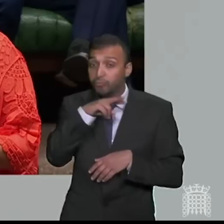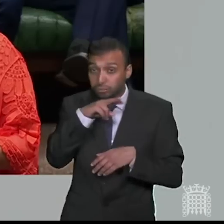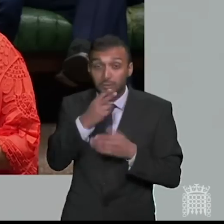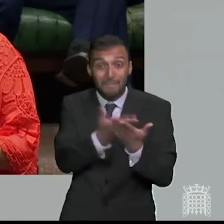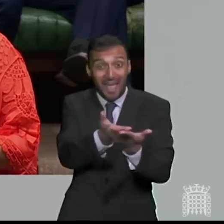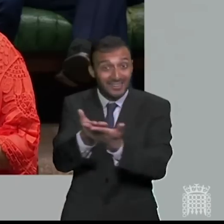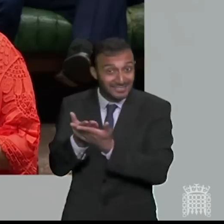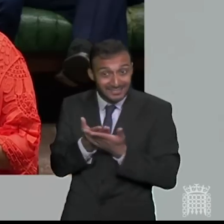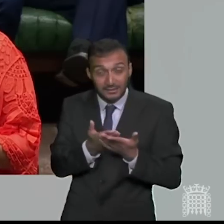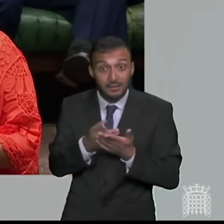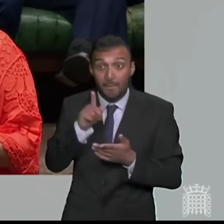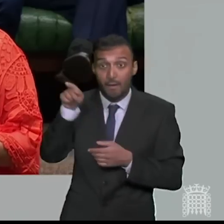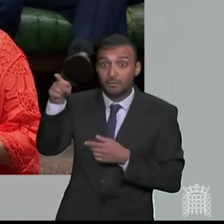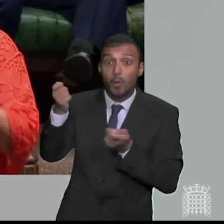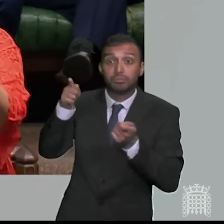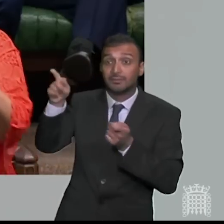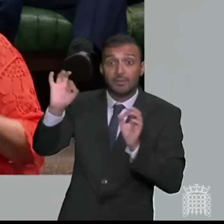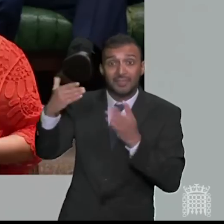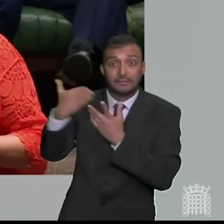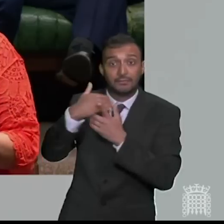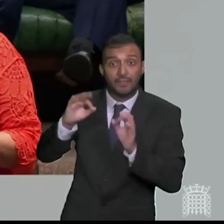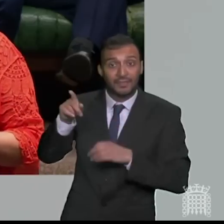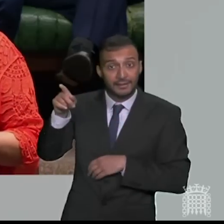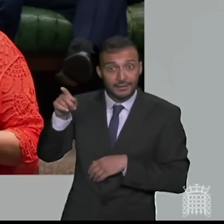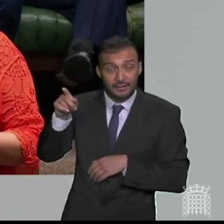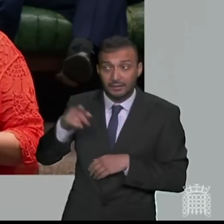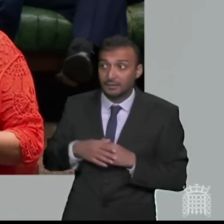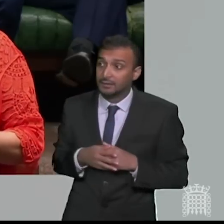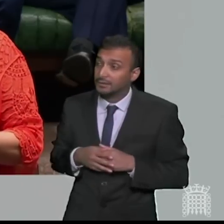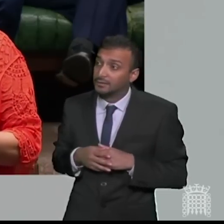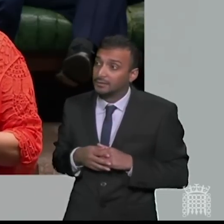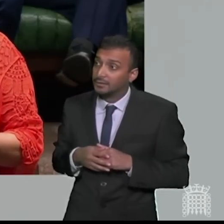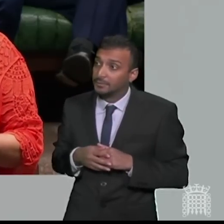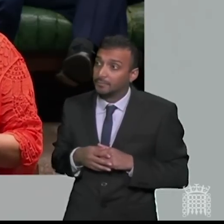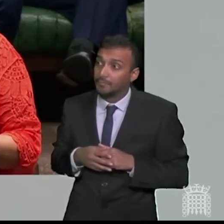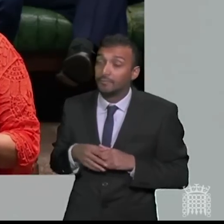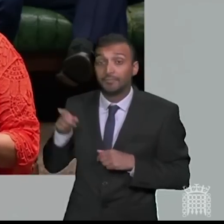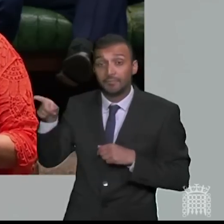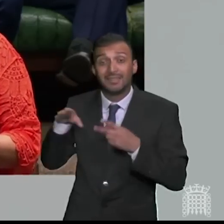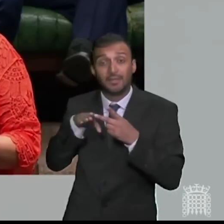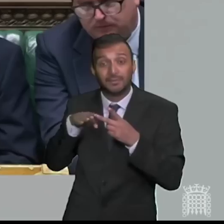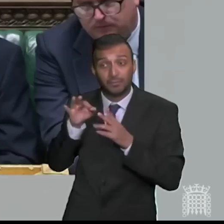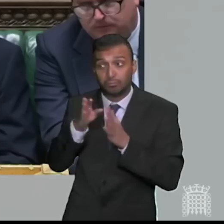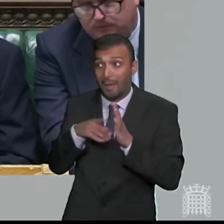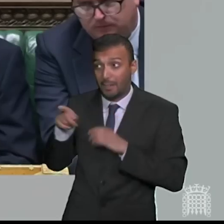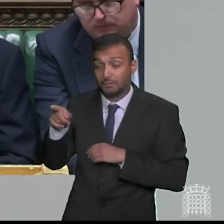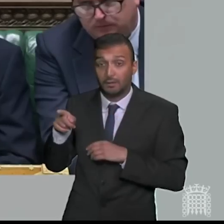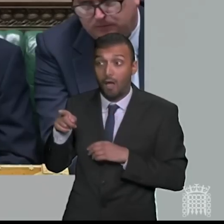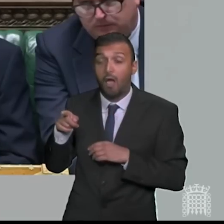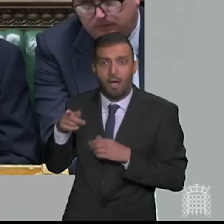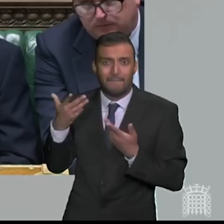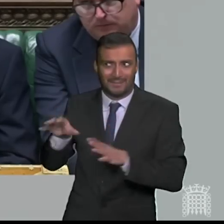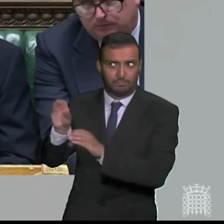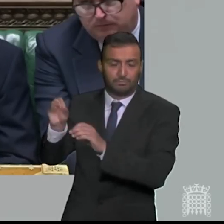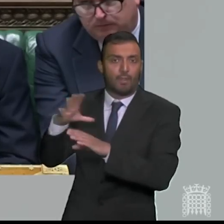did the operator intervene. From his previous brief, the Deputy Prime Minister will have extensive knowledge of